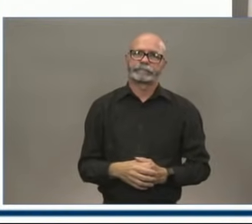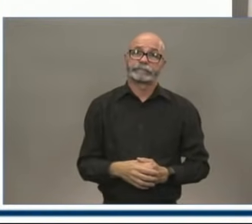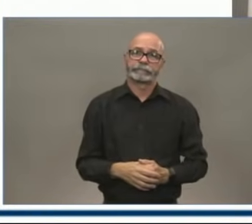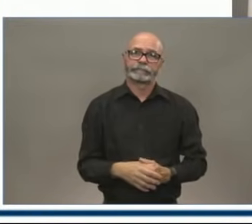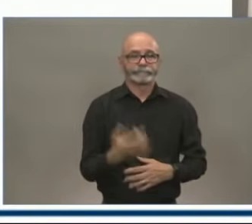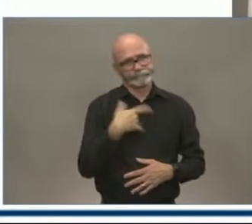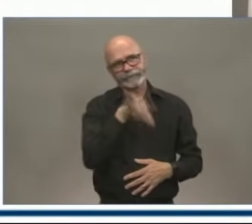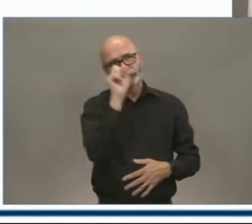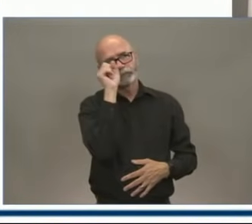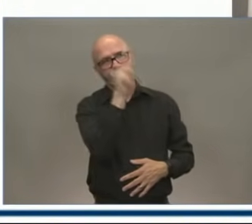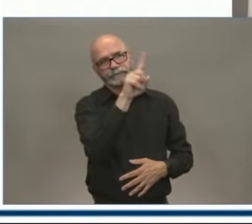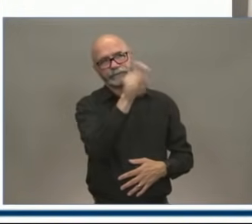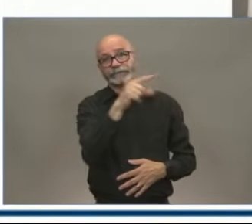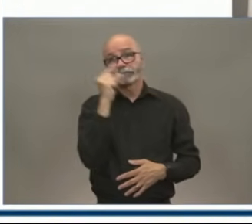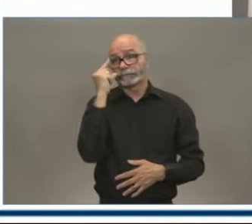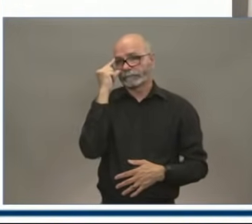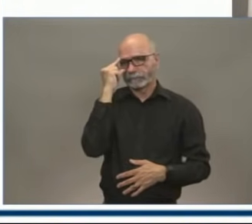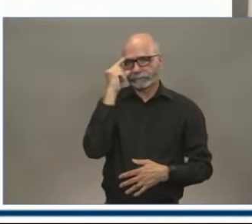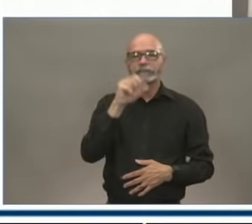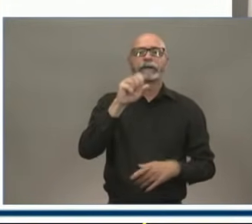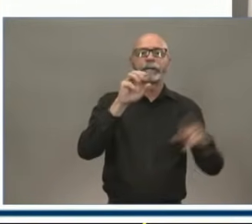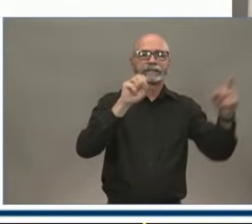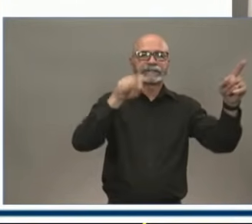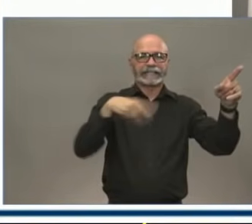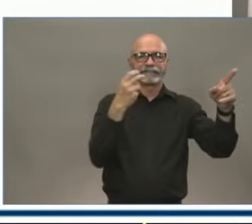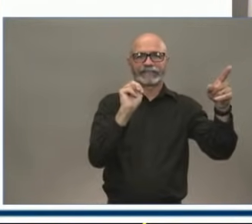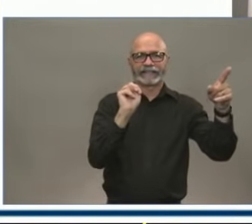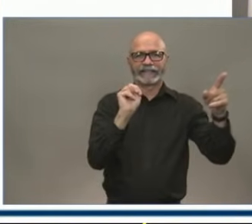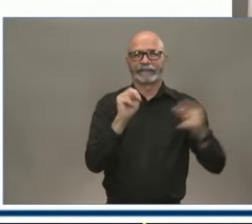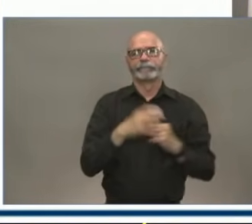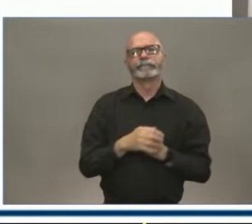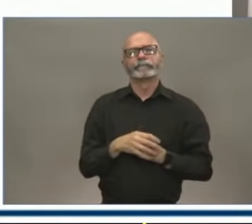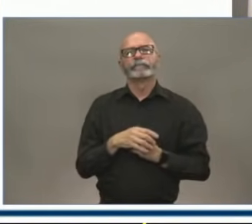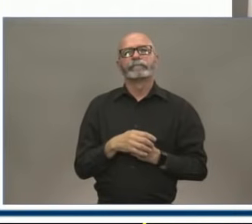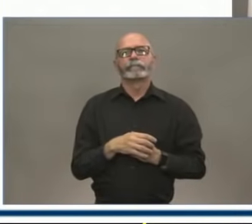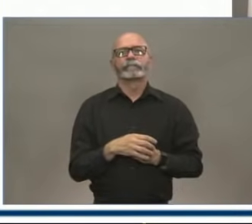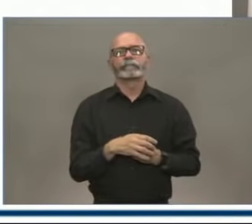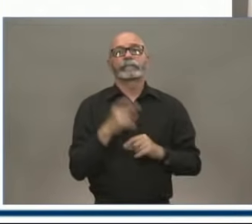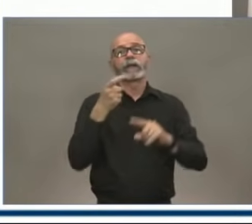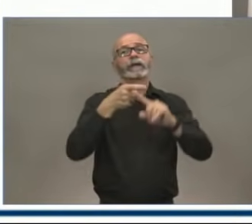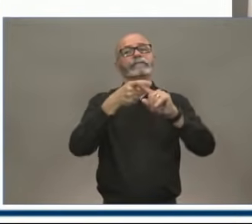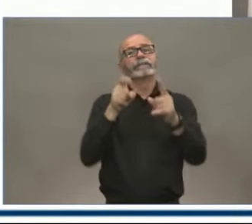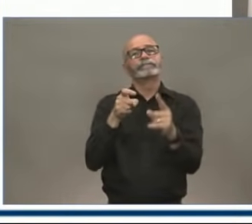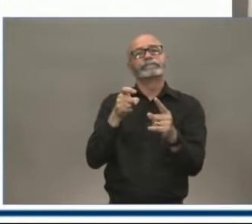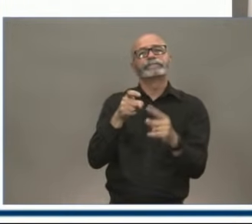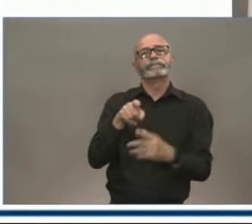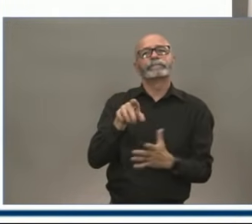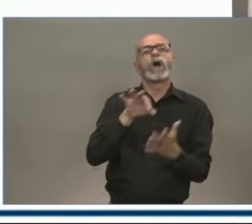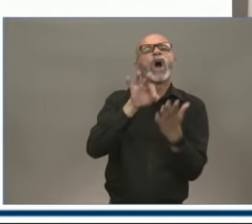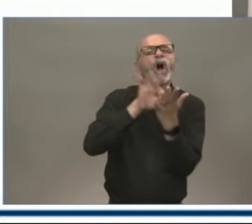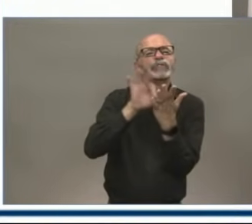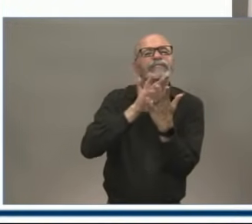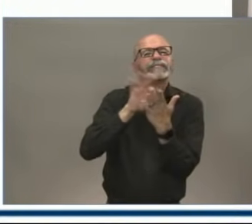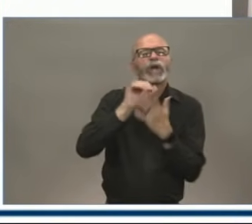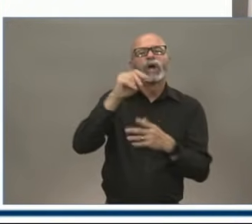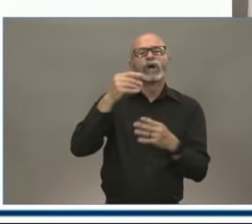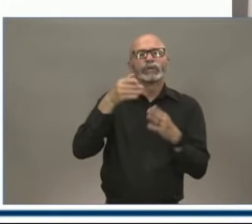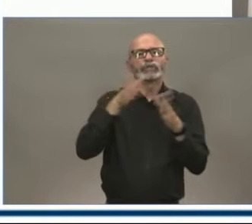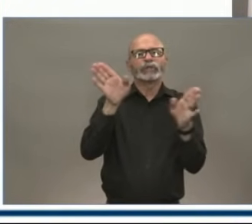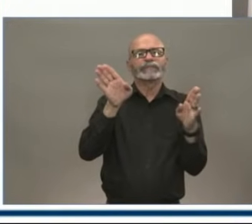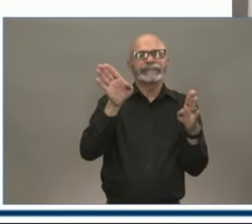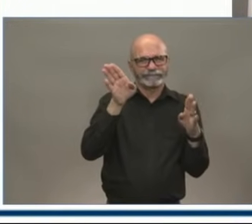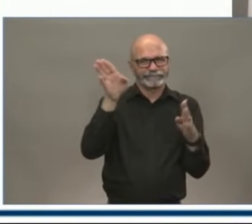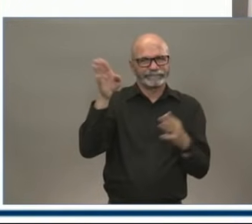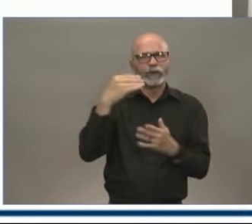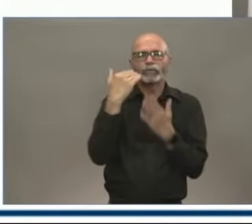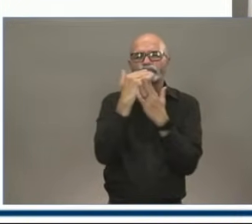question to the Premier directly from the Auditor General report that was published this morning. What oversight exists to